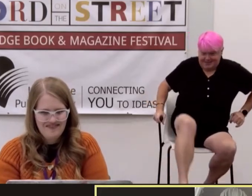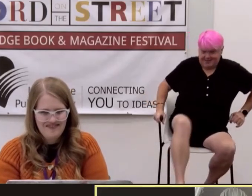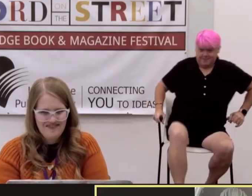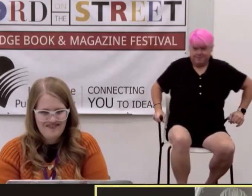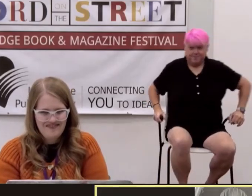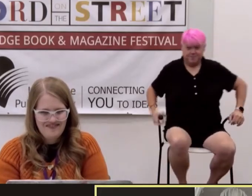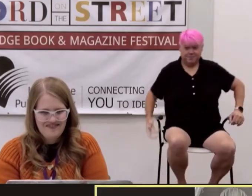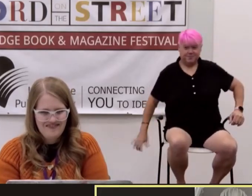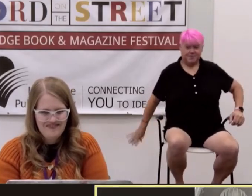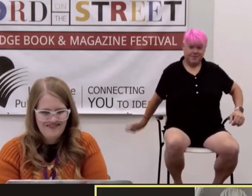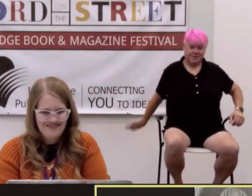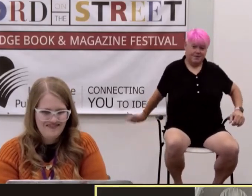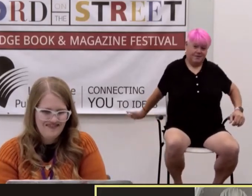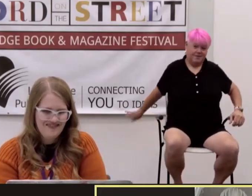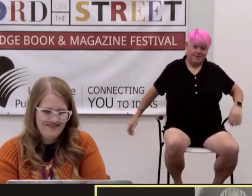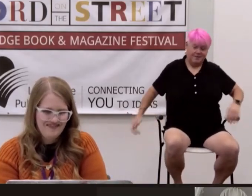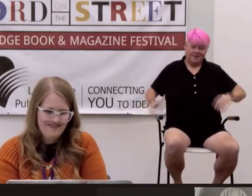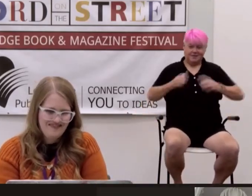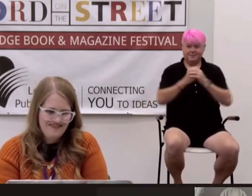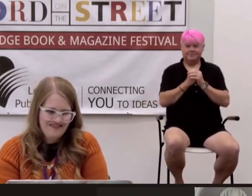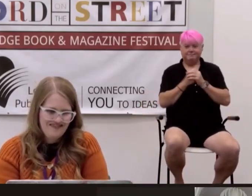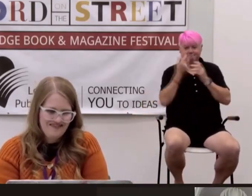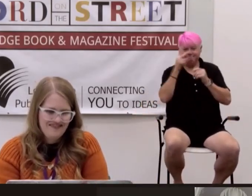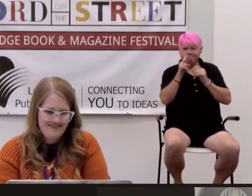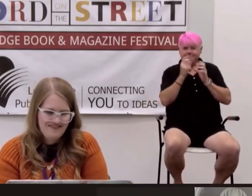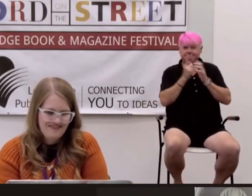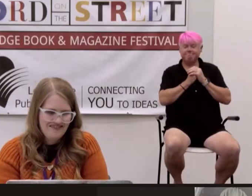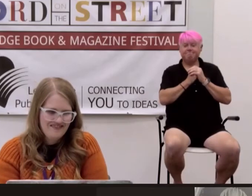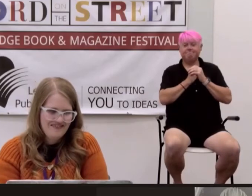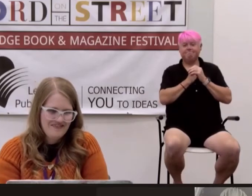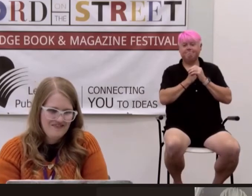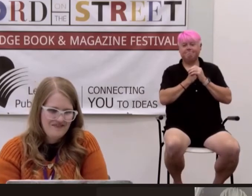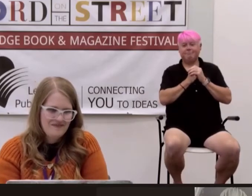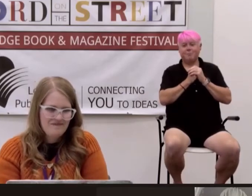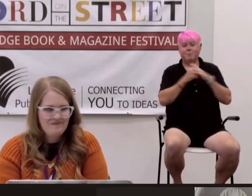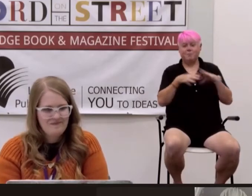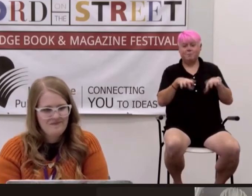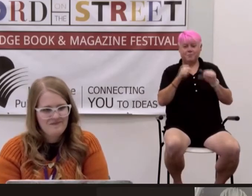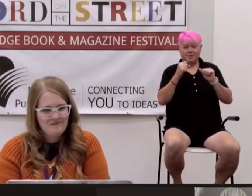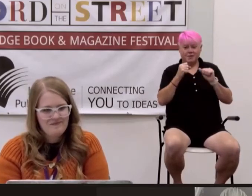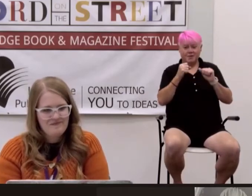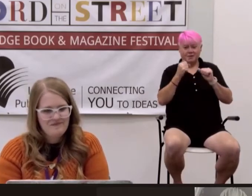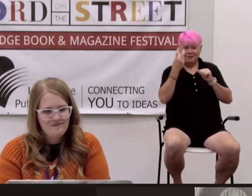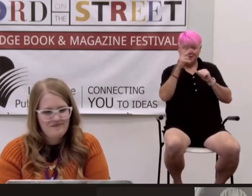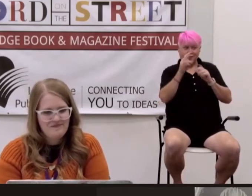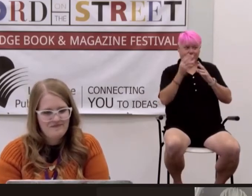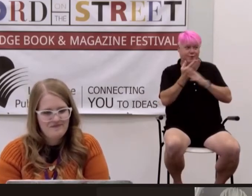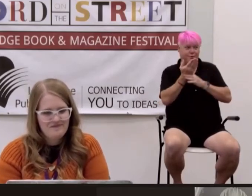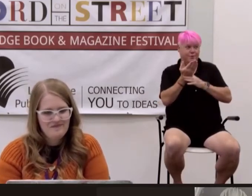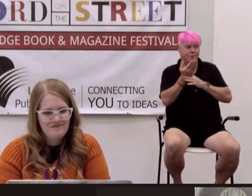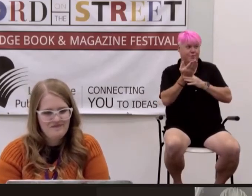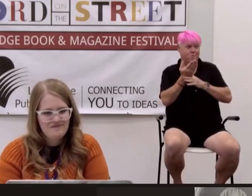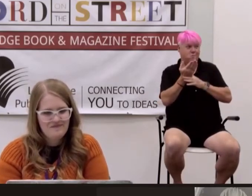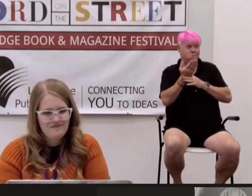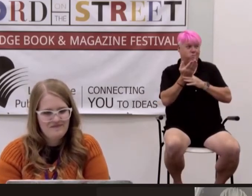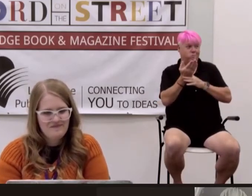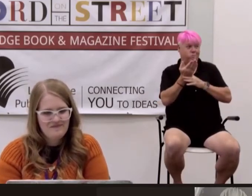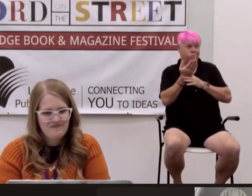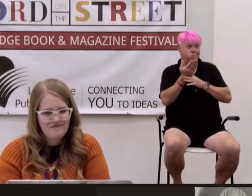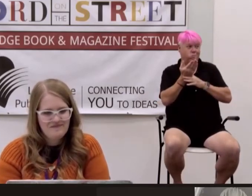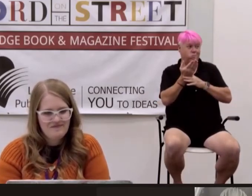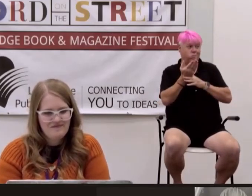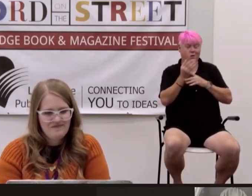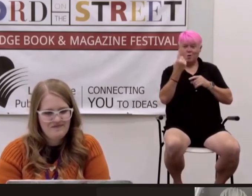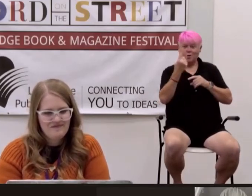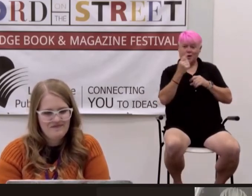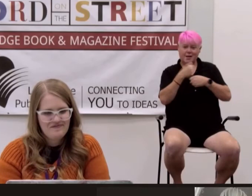Yes, no, but let's see. I'm gonna just take a quick peek through here. What did I have to make over and over again to